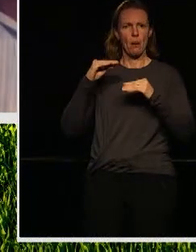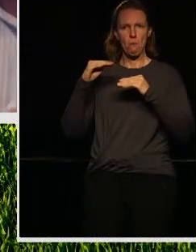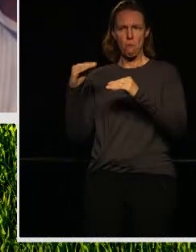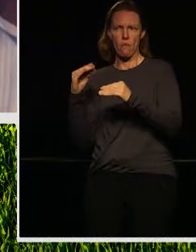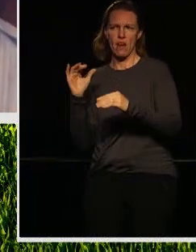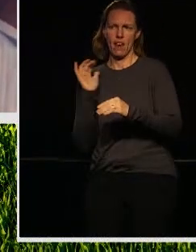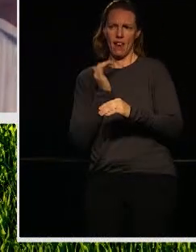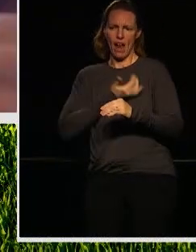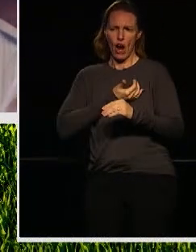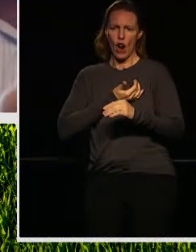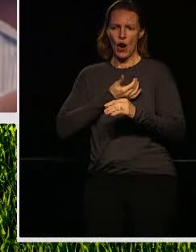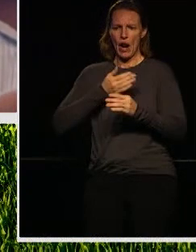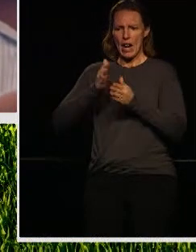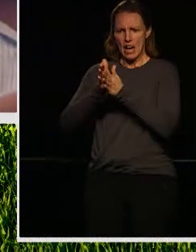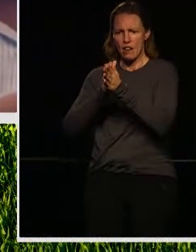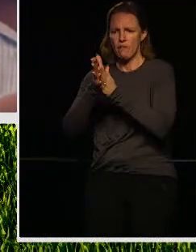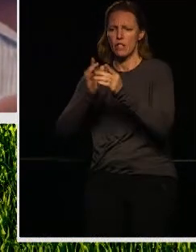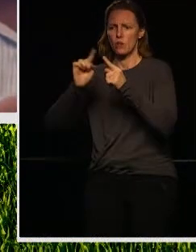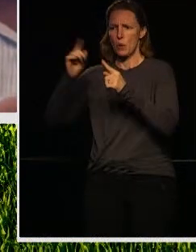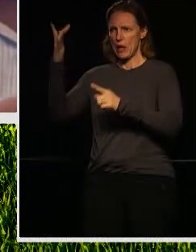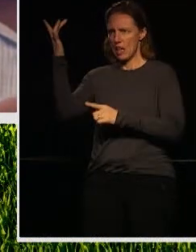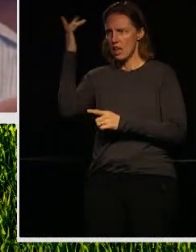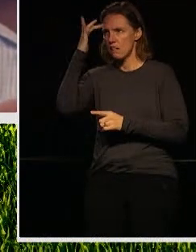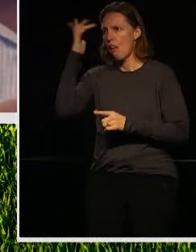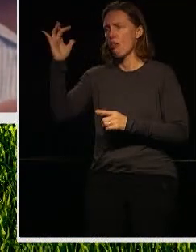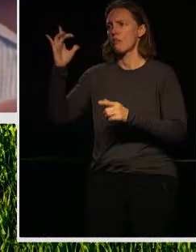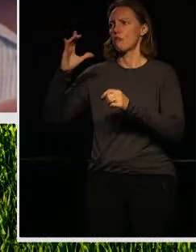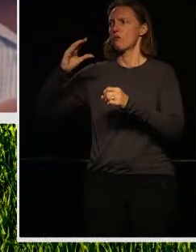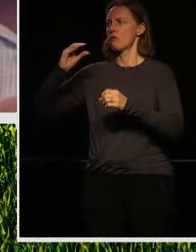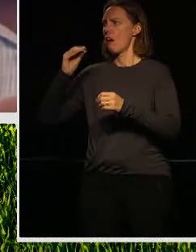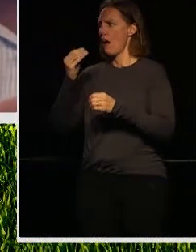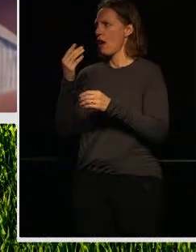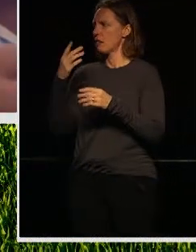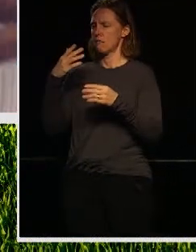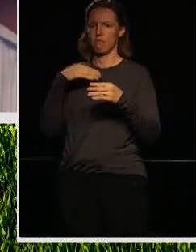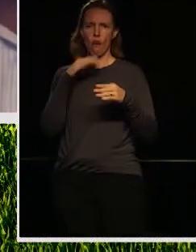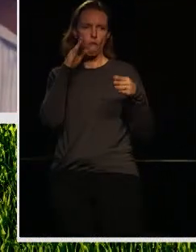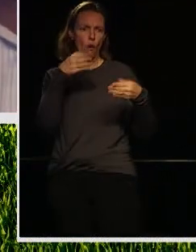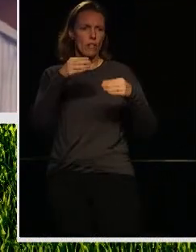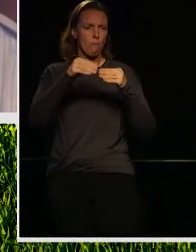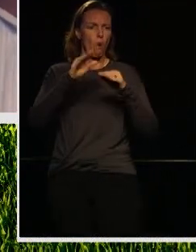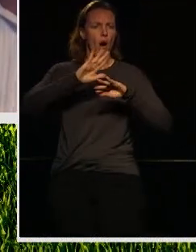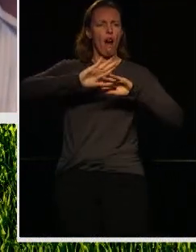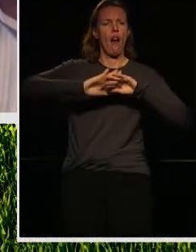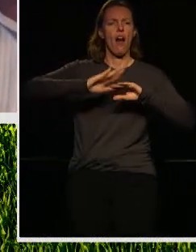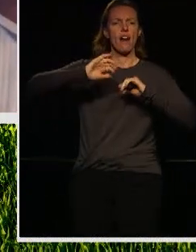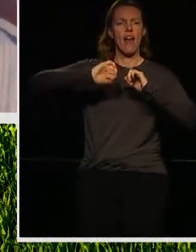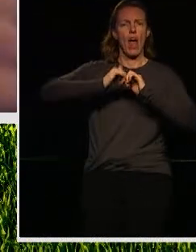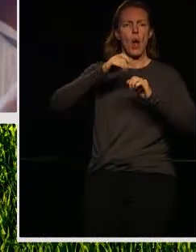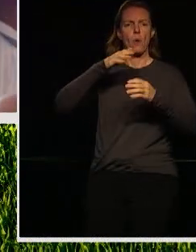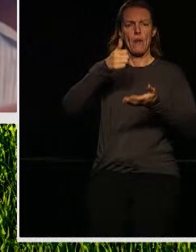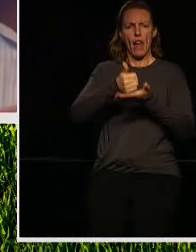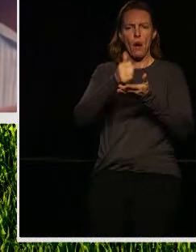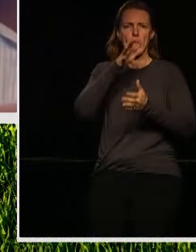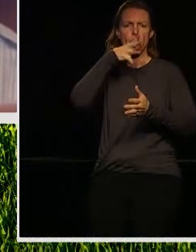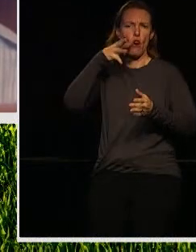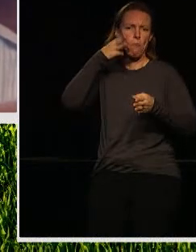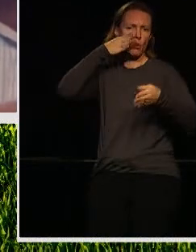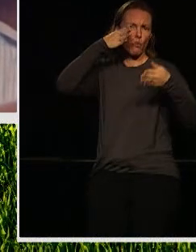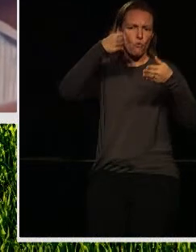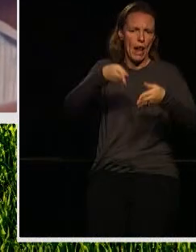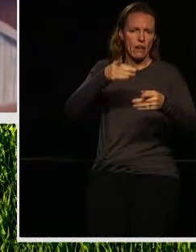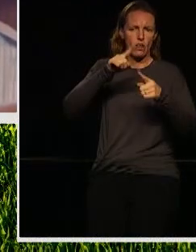to intelligence and moving it to, spending more time on how do we help the farmer directly in their end use